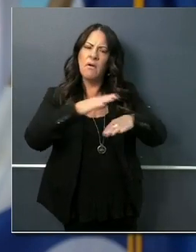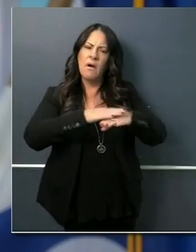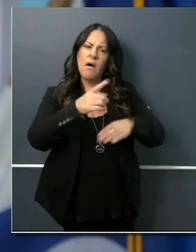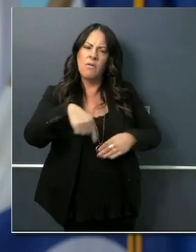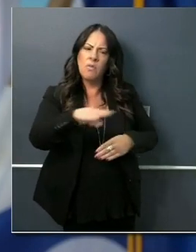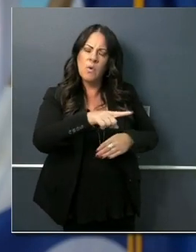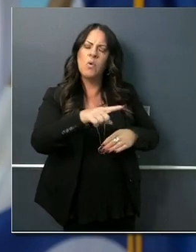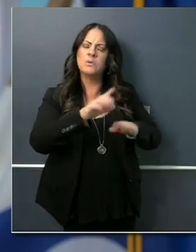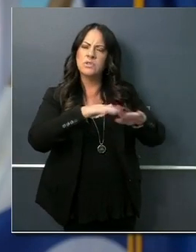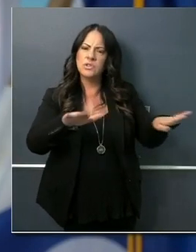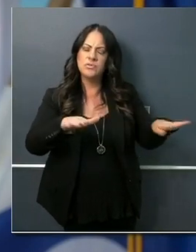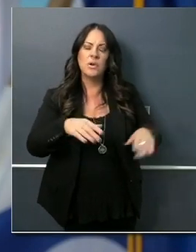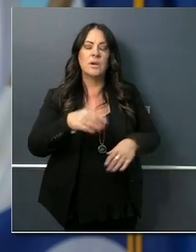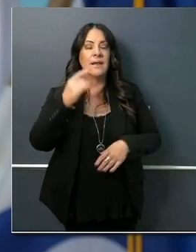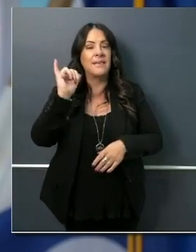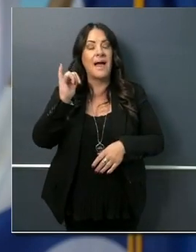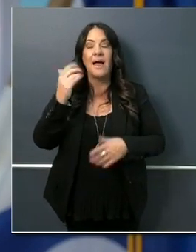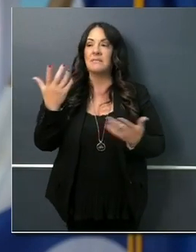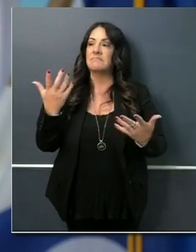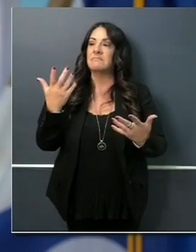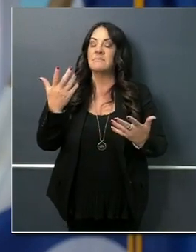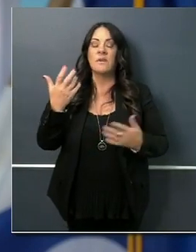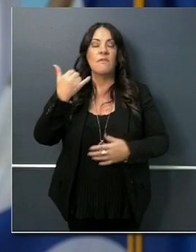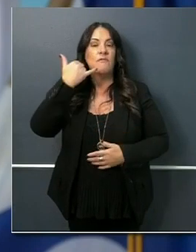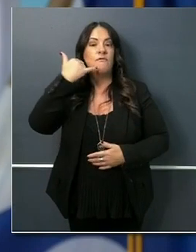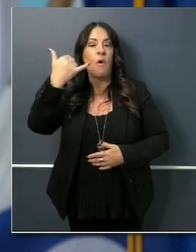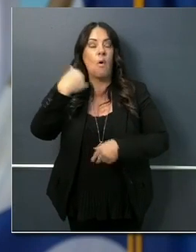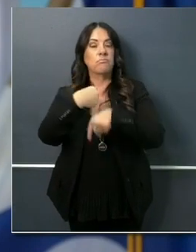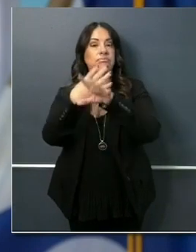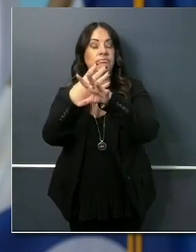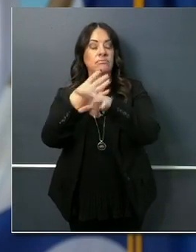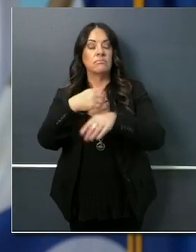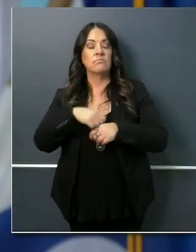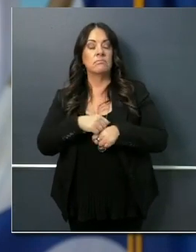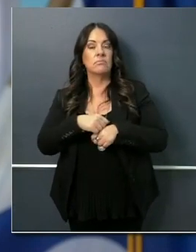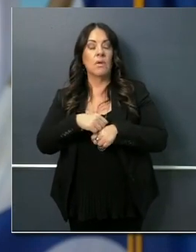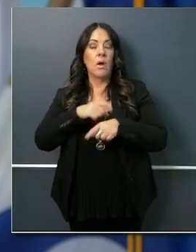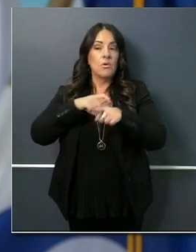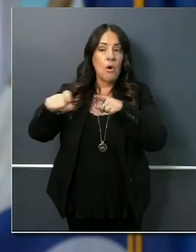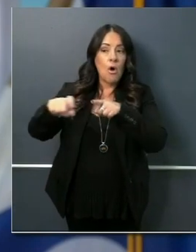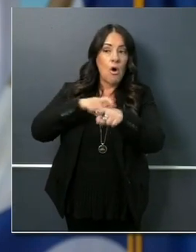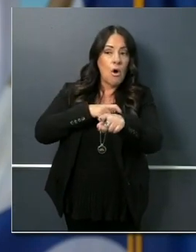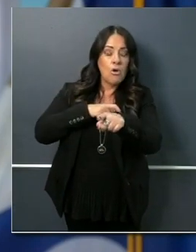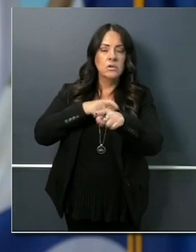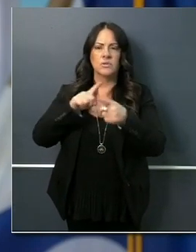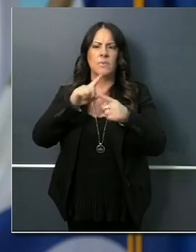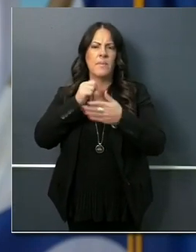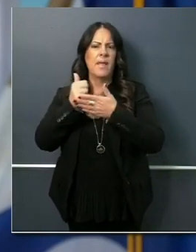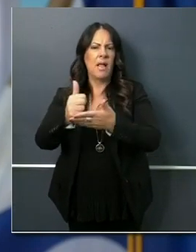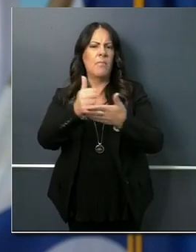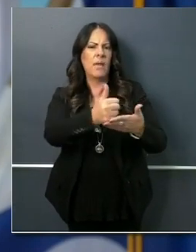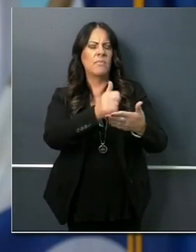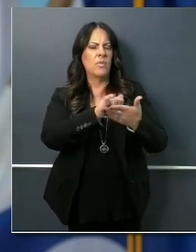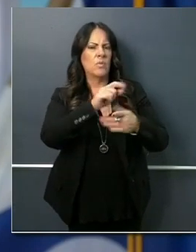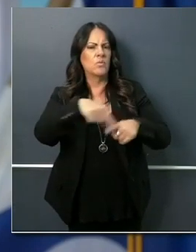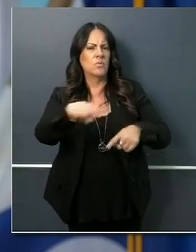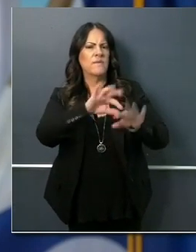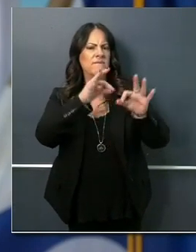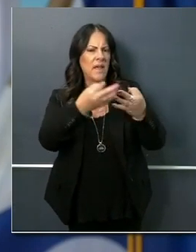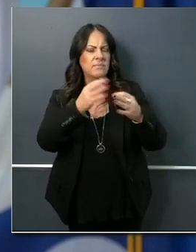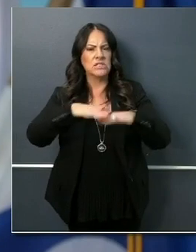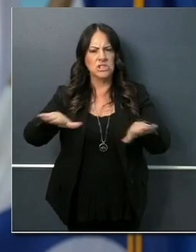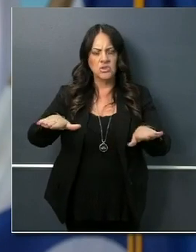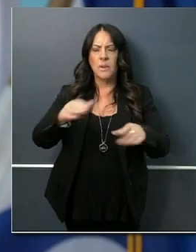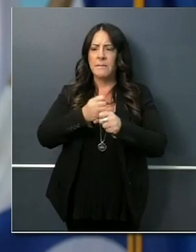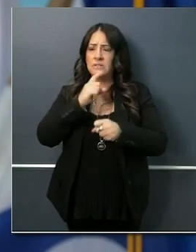engagement and virtual outreach, as well as phone calls to those caseloads, and to make sure that they have